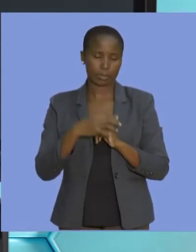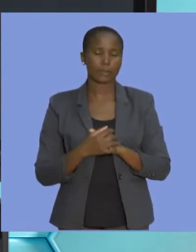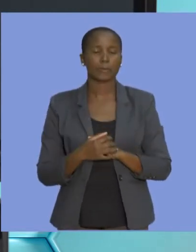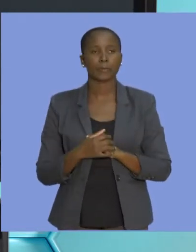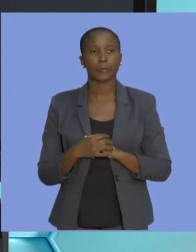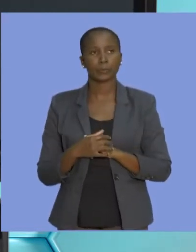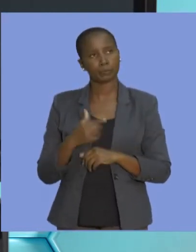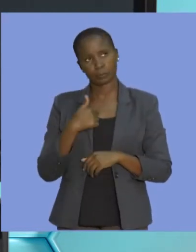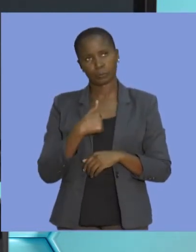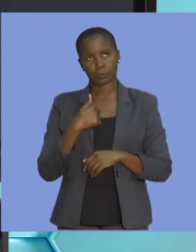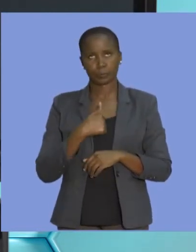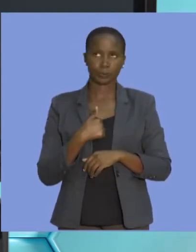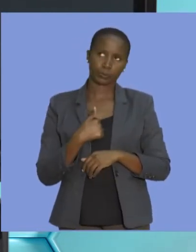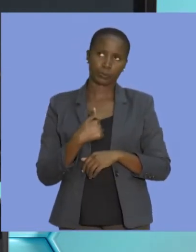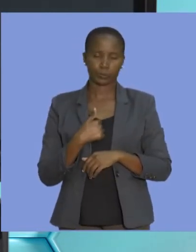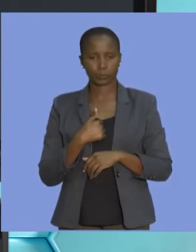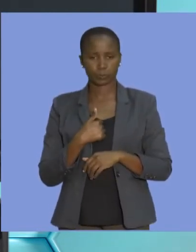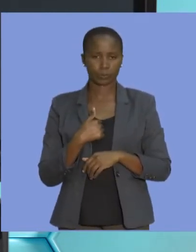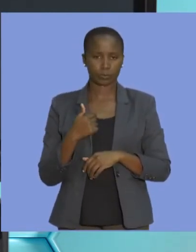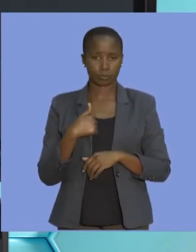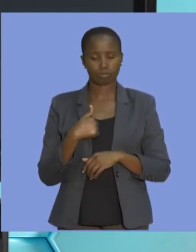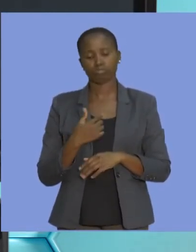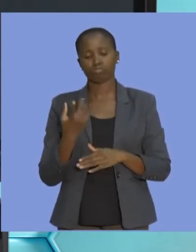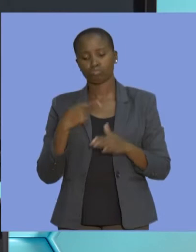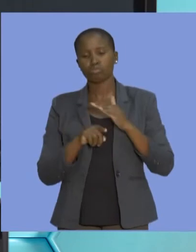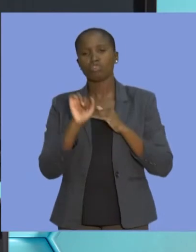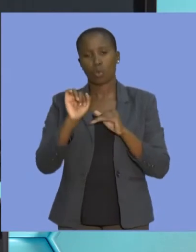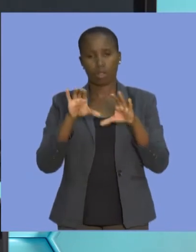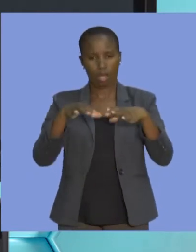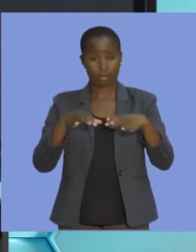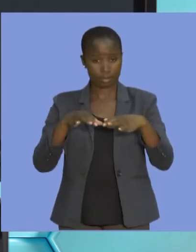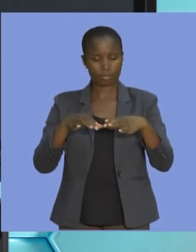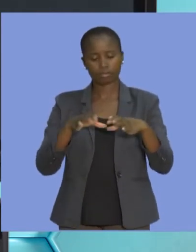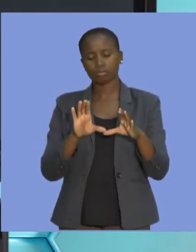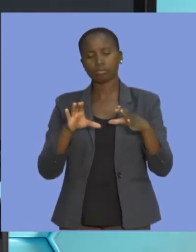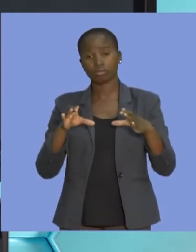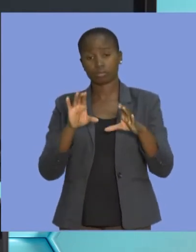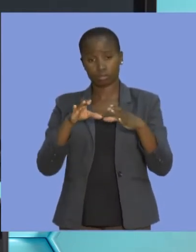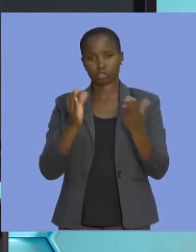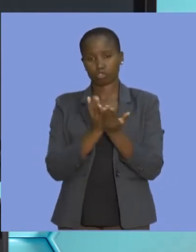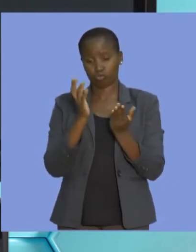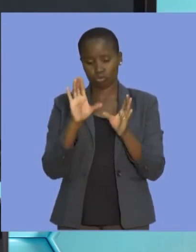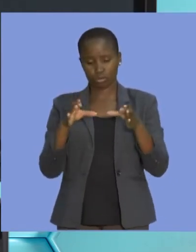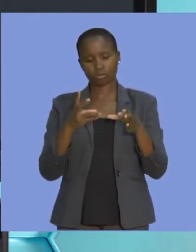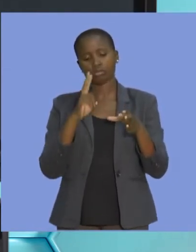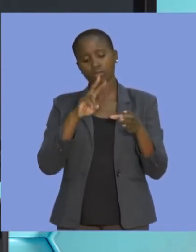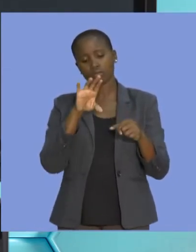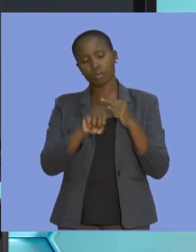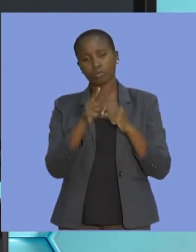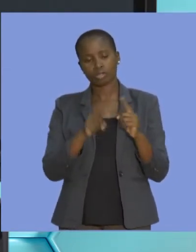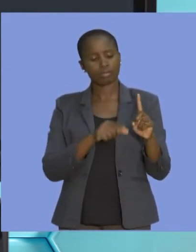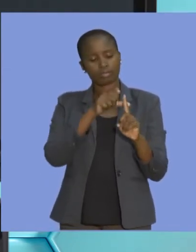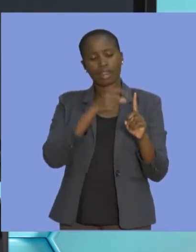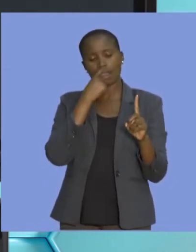go to your class and I find that Johnny is getting 100% for